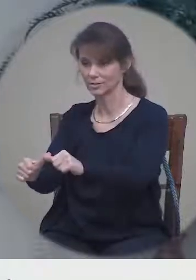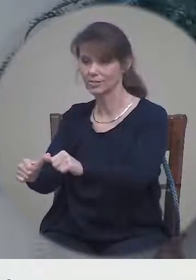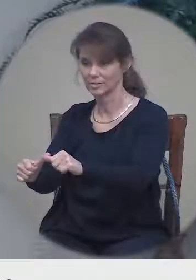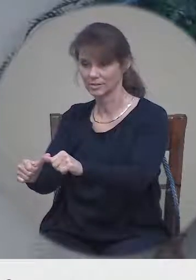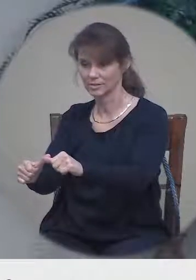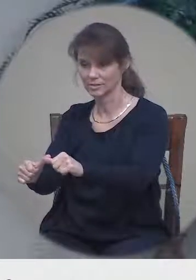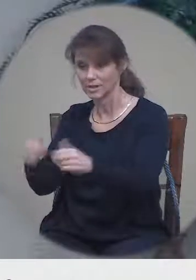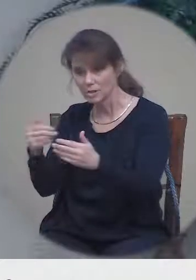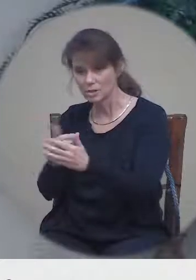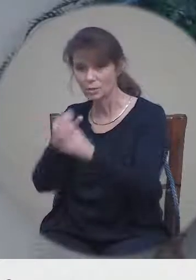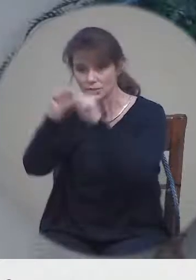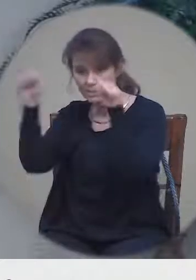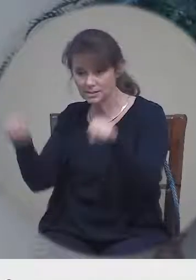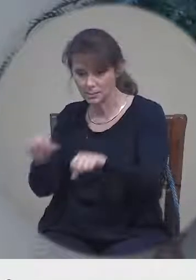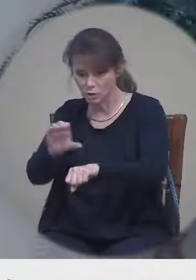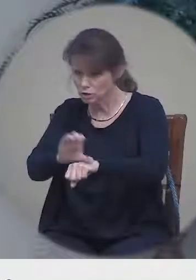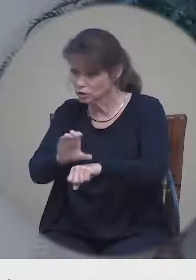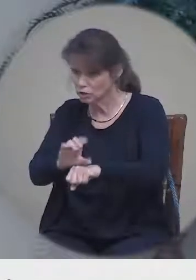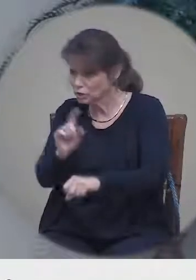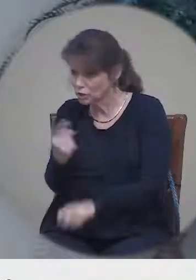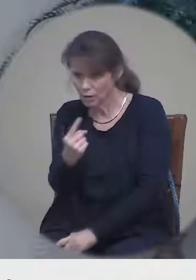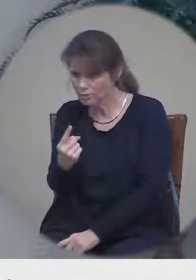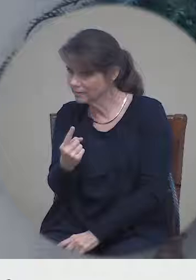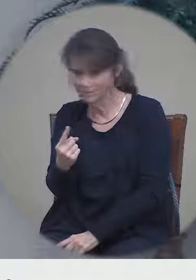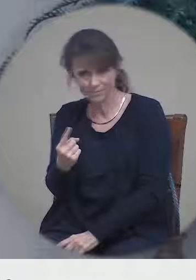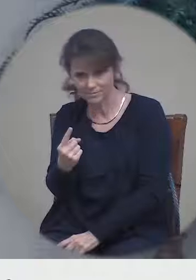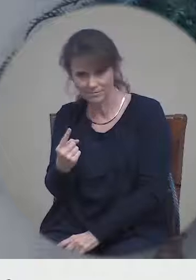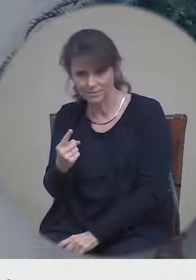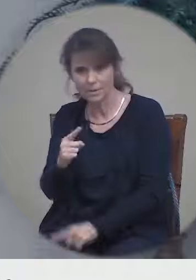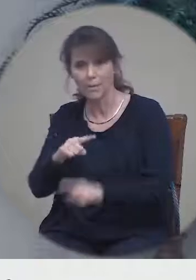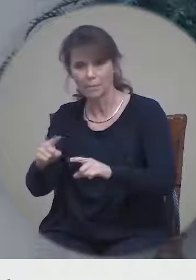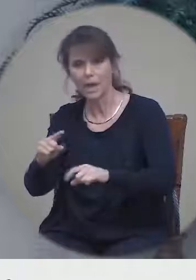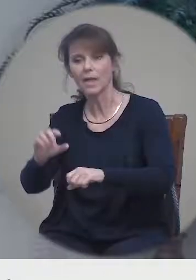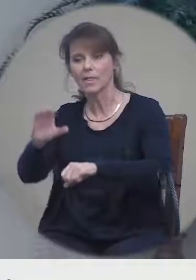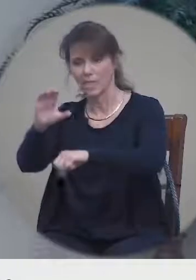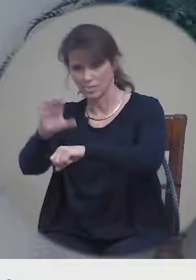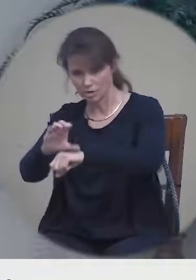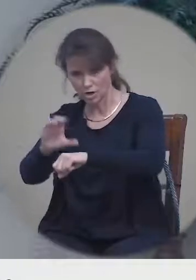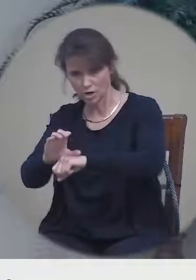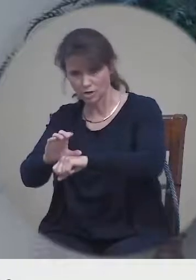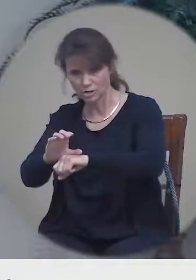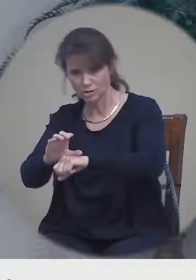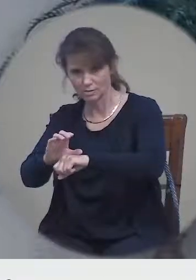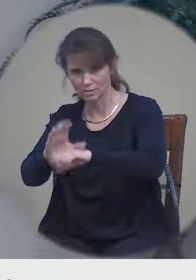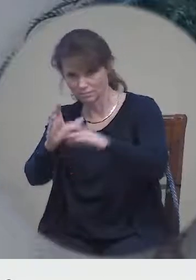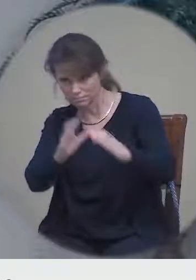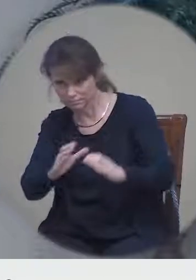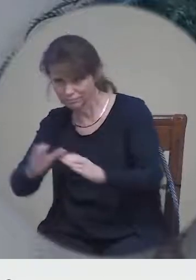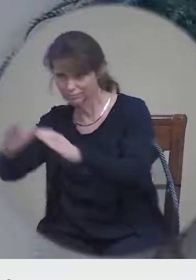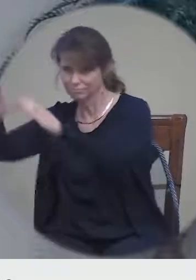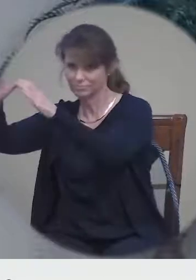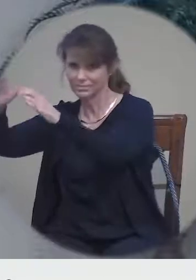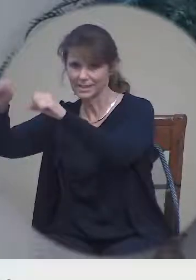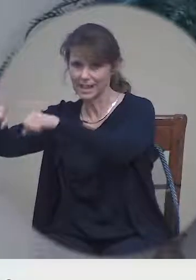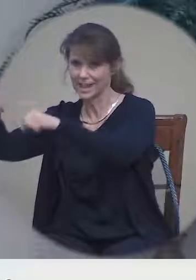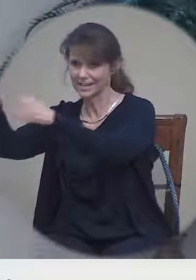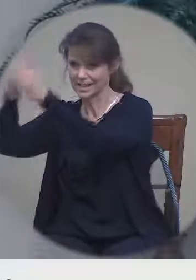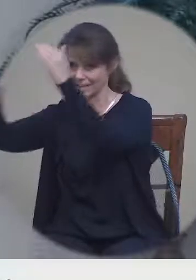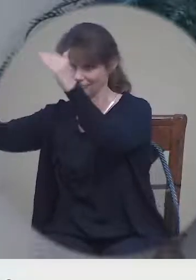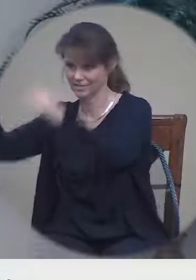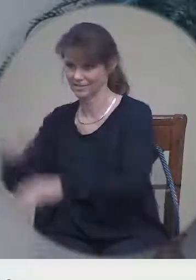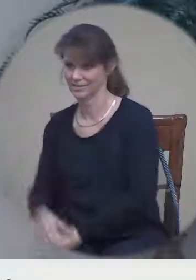Not just the church, but the transcendence of the church into heaven. Again, you